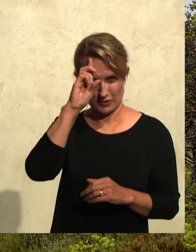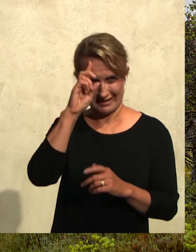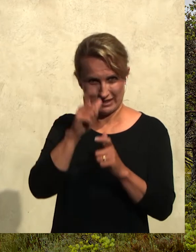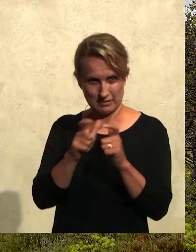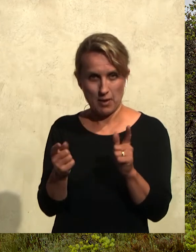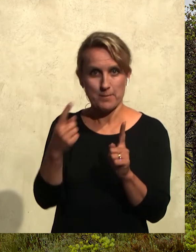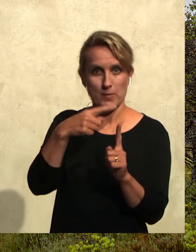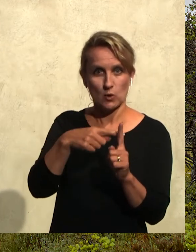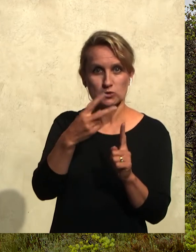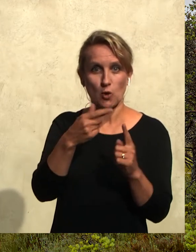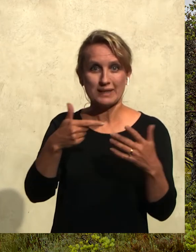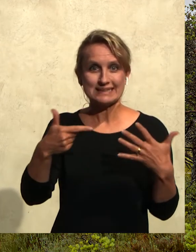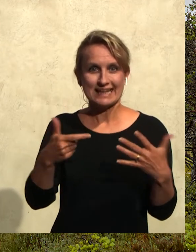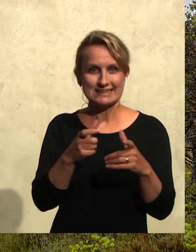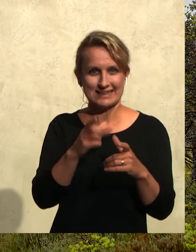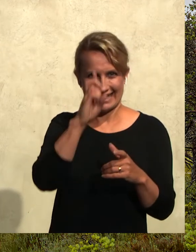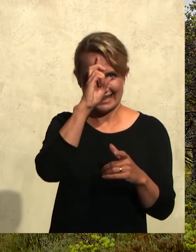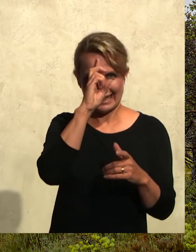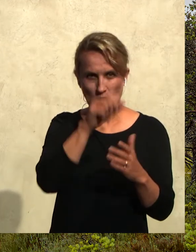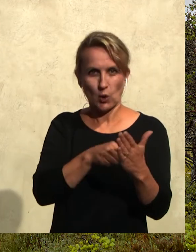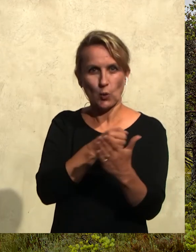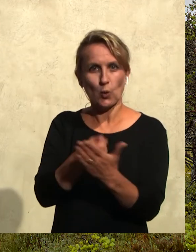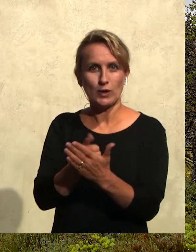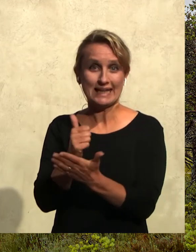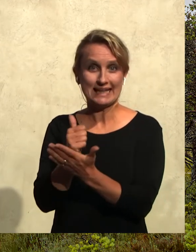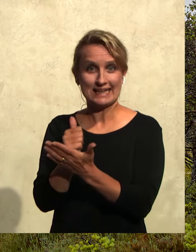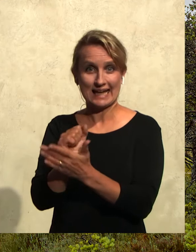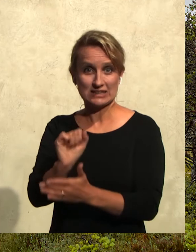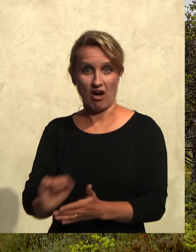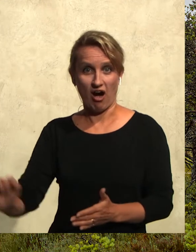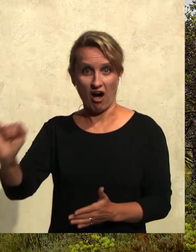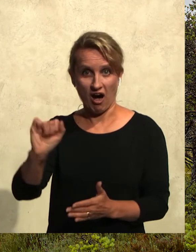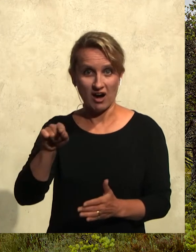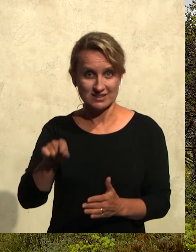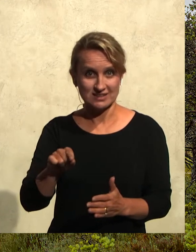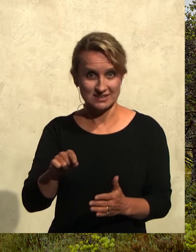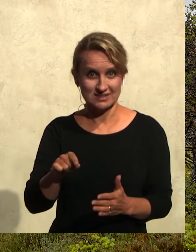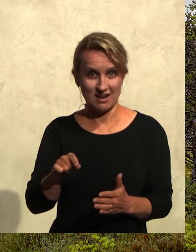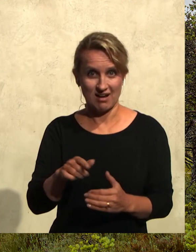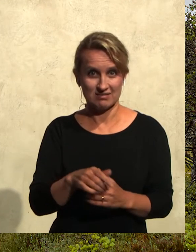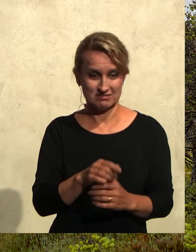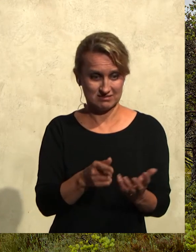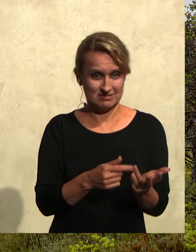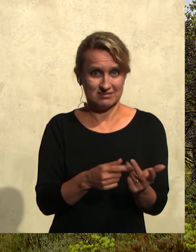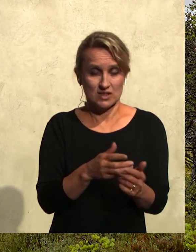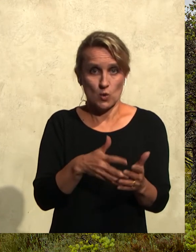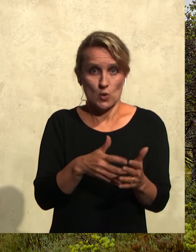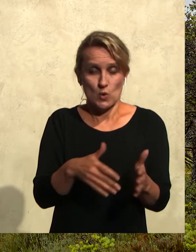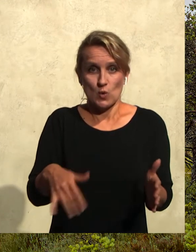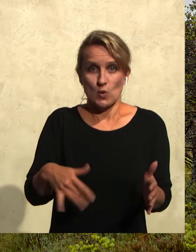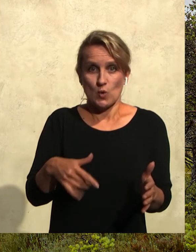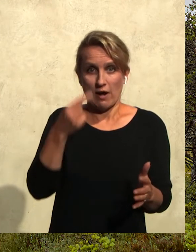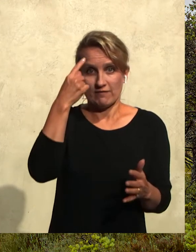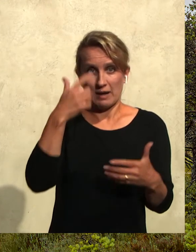have a mental health challenge or difficulty at some point in the year. And yet the coverage level, the